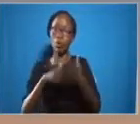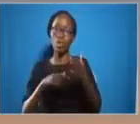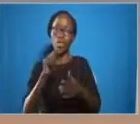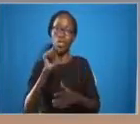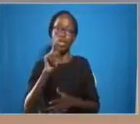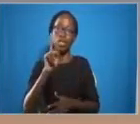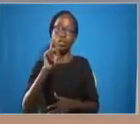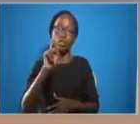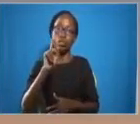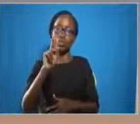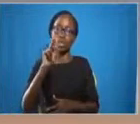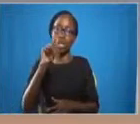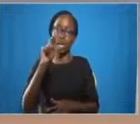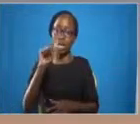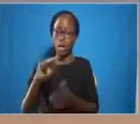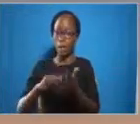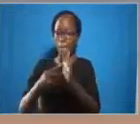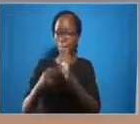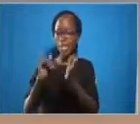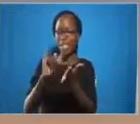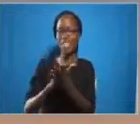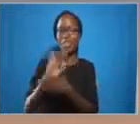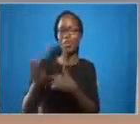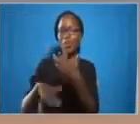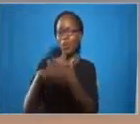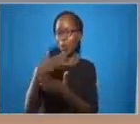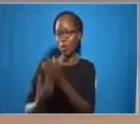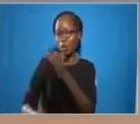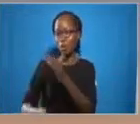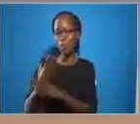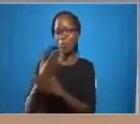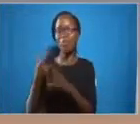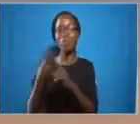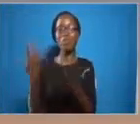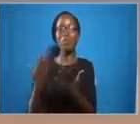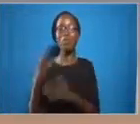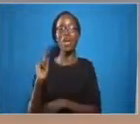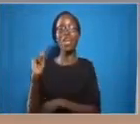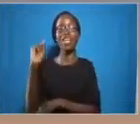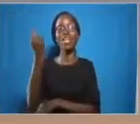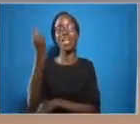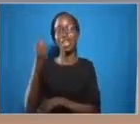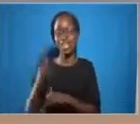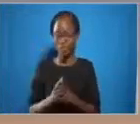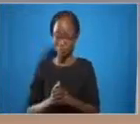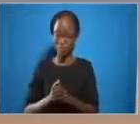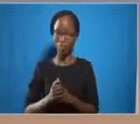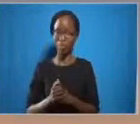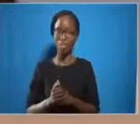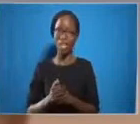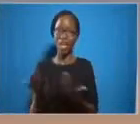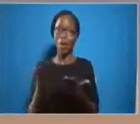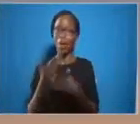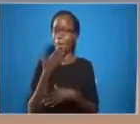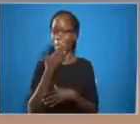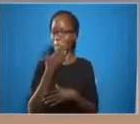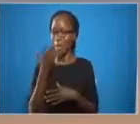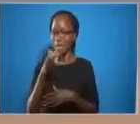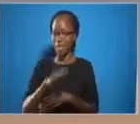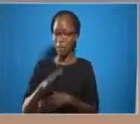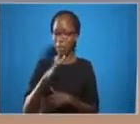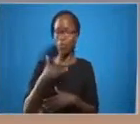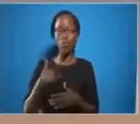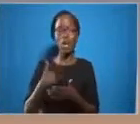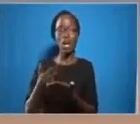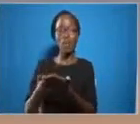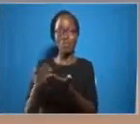home to find your identity before you look at gadgets of identity for Africa. So, where better to have this conversation